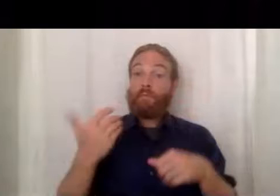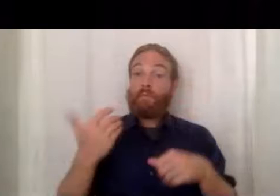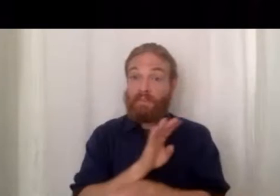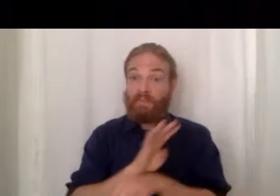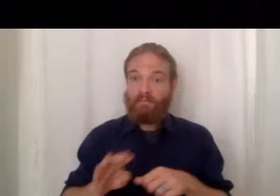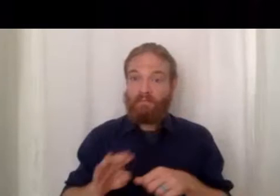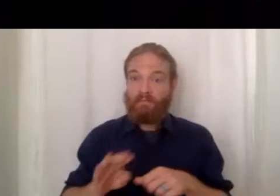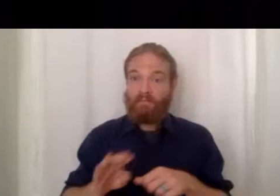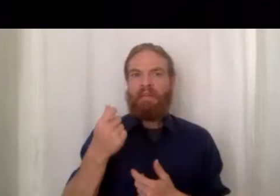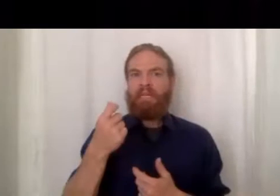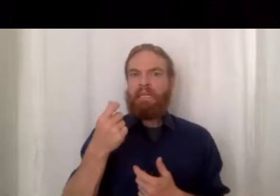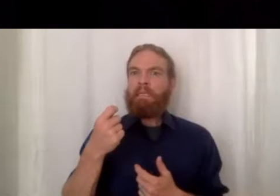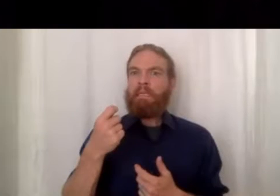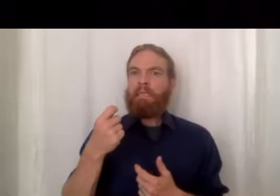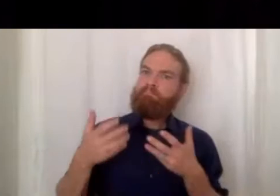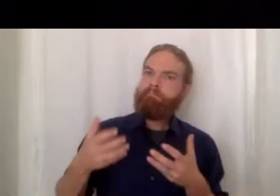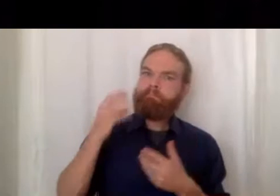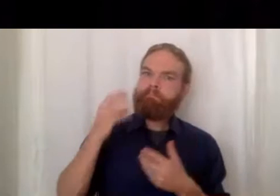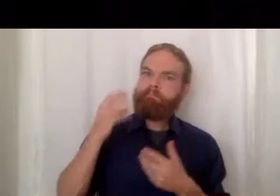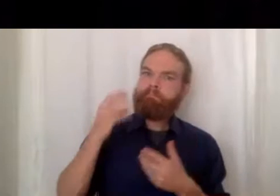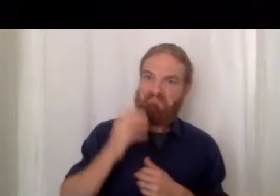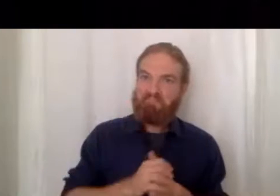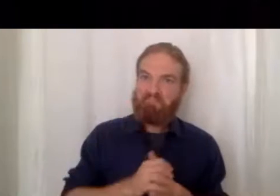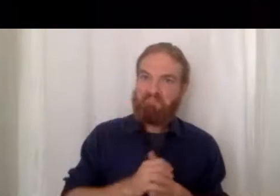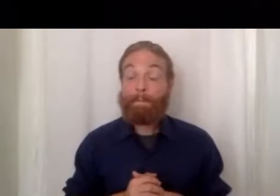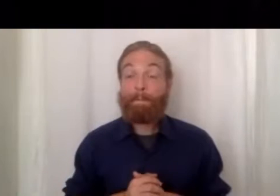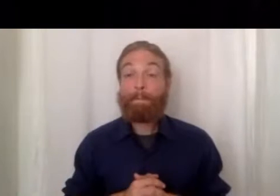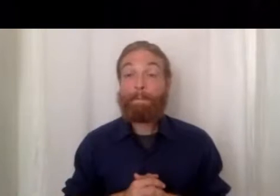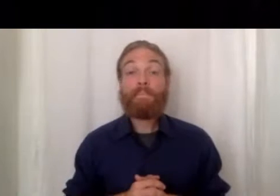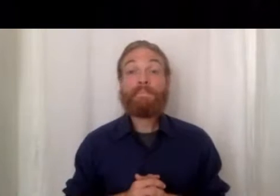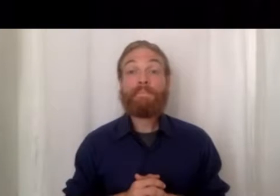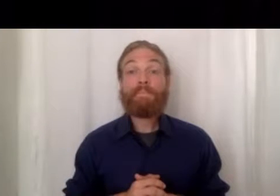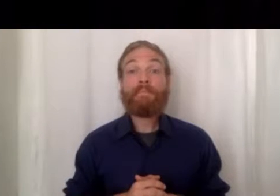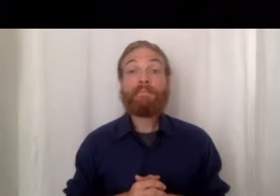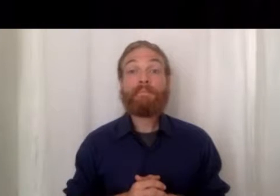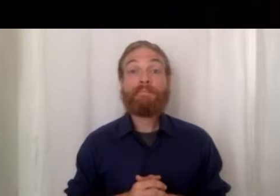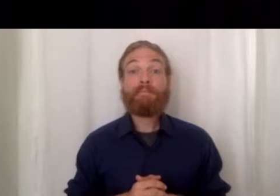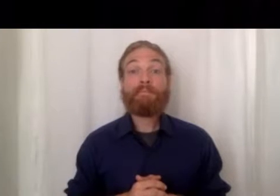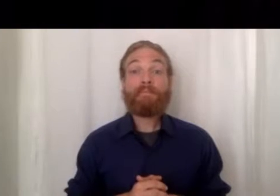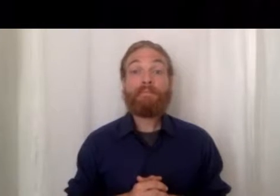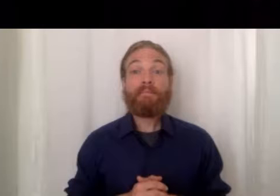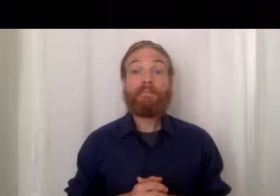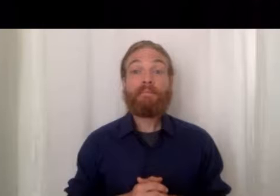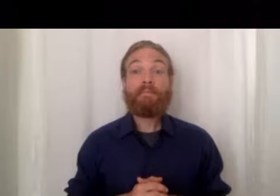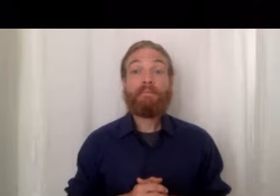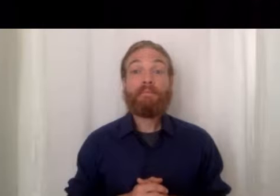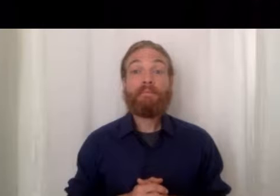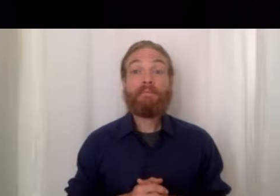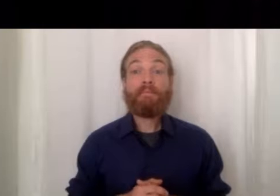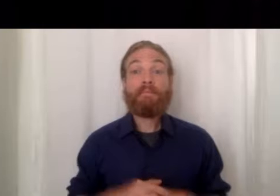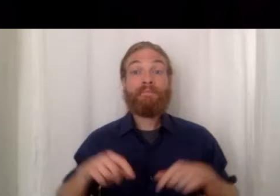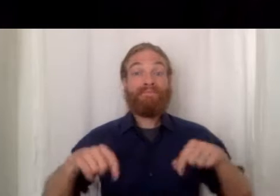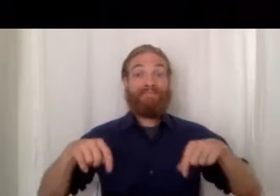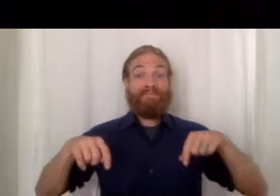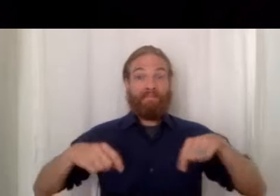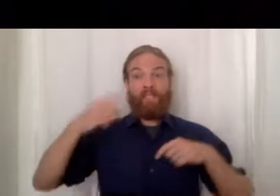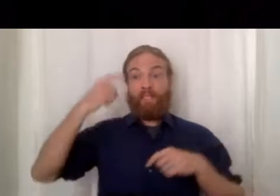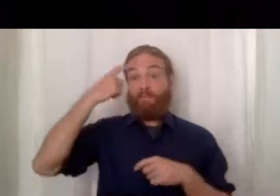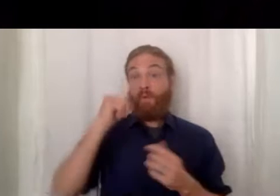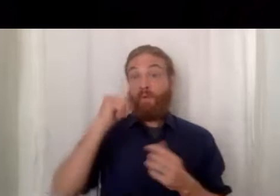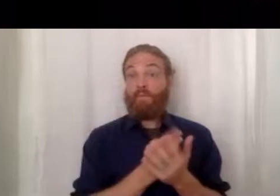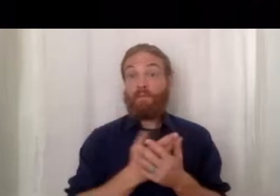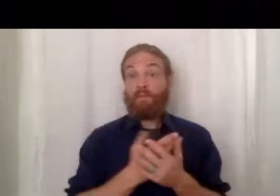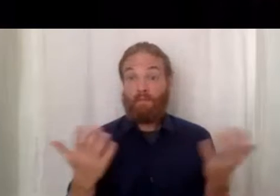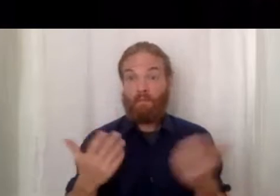let's see. This is approval of a lease for the City of Fountain and Mount Carmel occupancy at Public Health